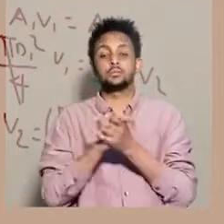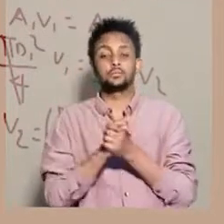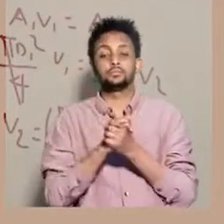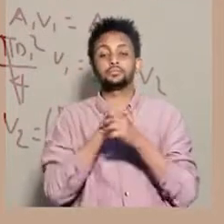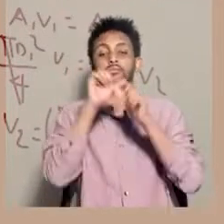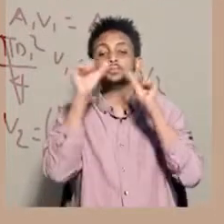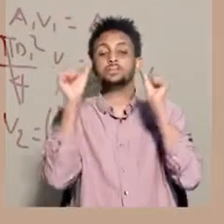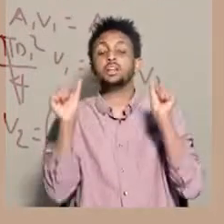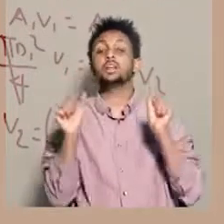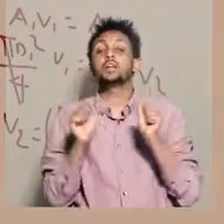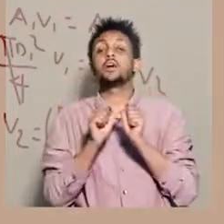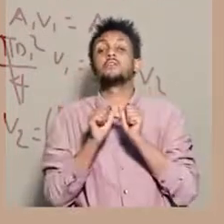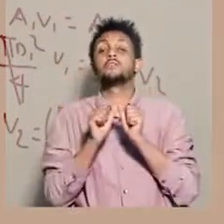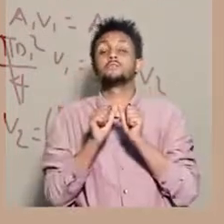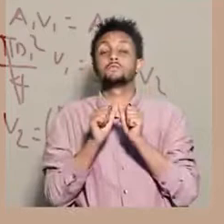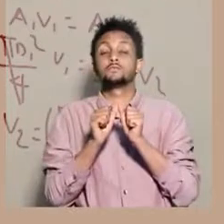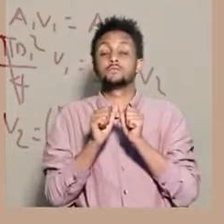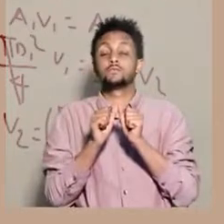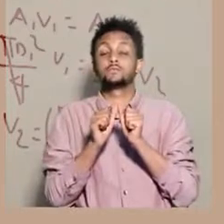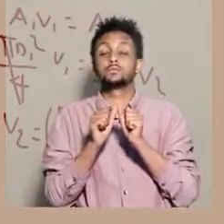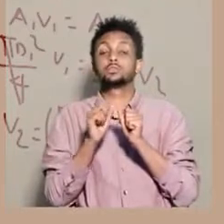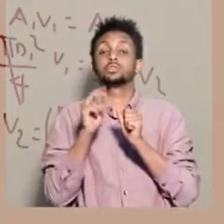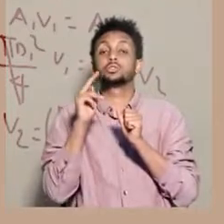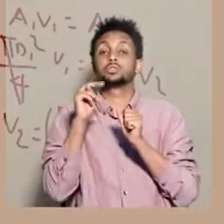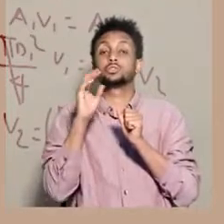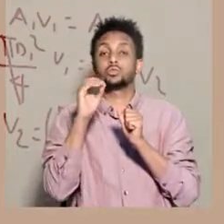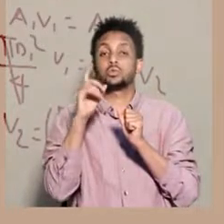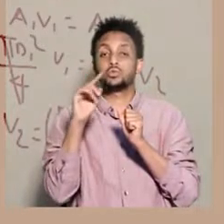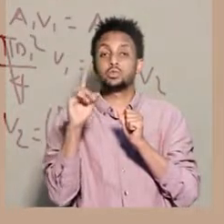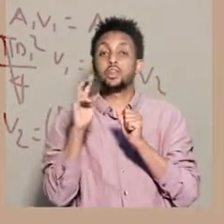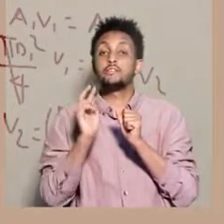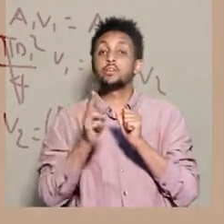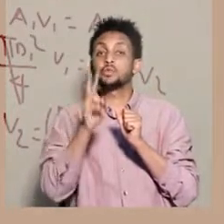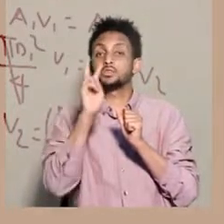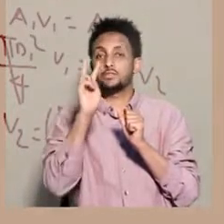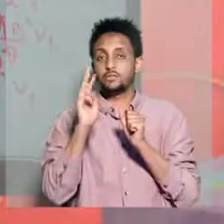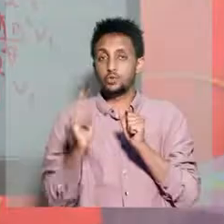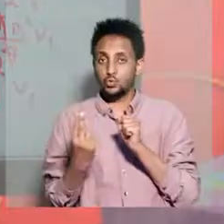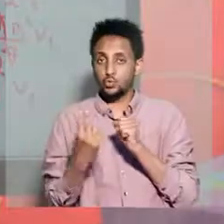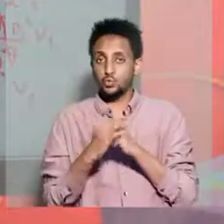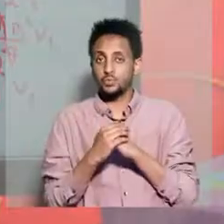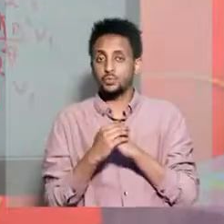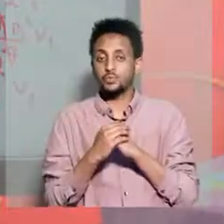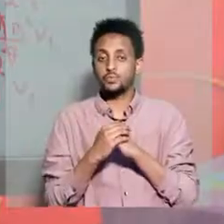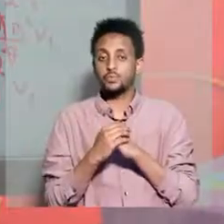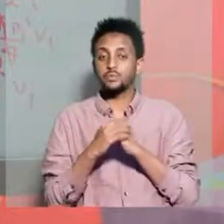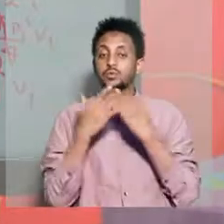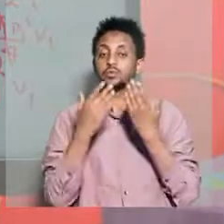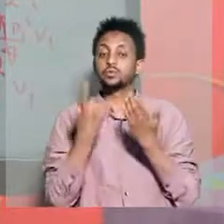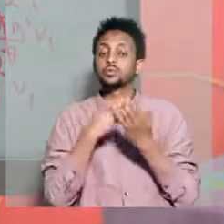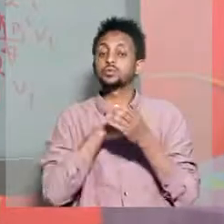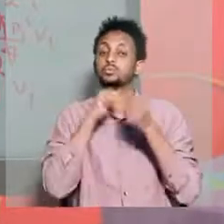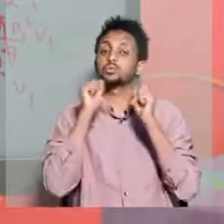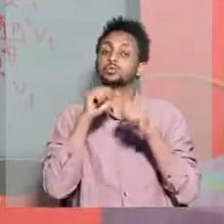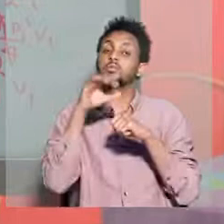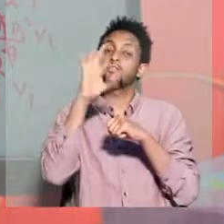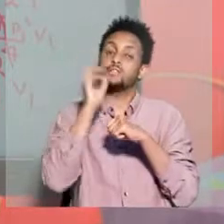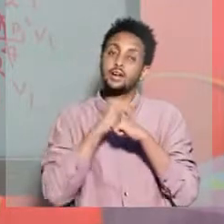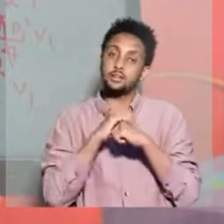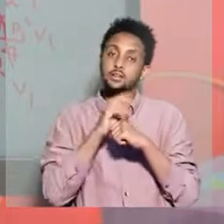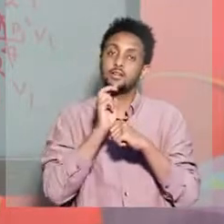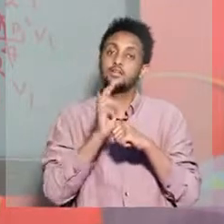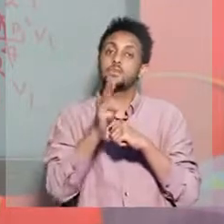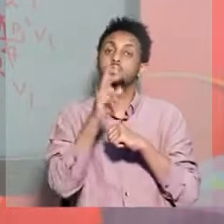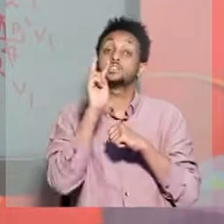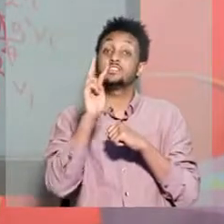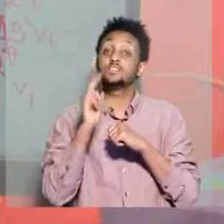the area of the cross-sectional area of the nozzle times the velocity V2. Okay, V2. So it's possible to find the